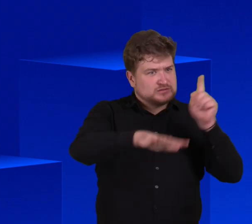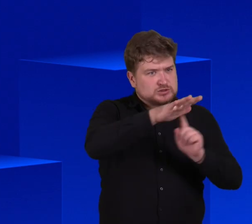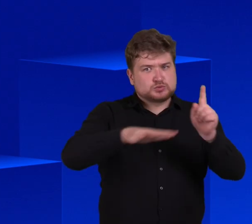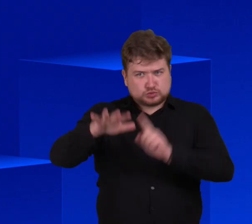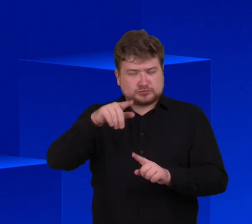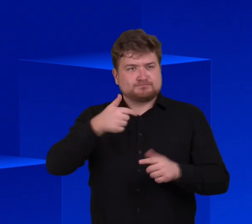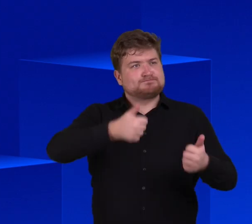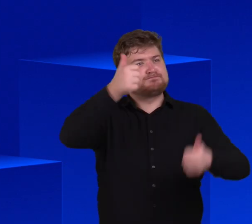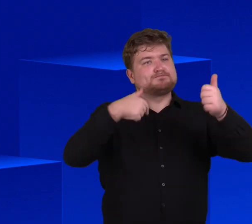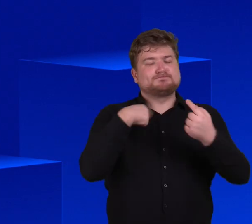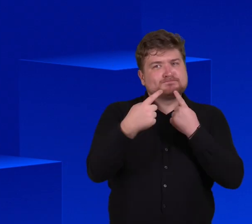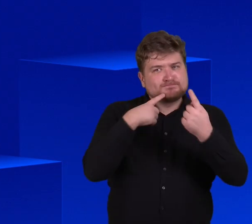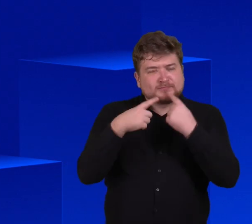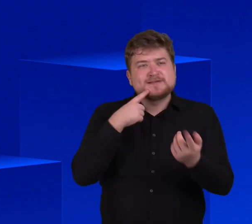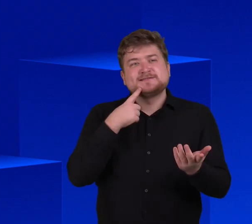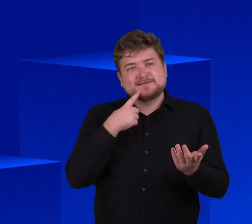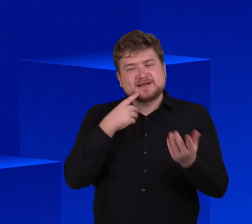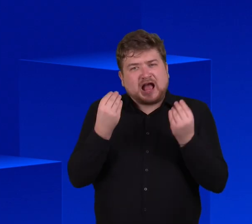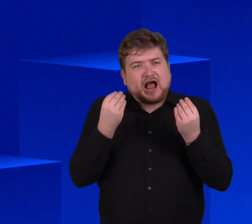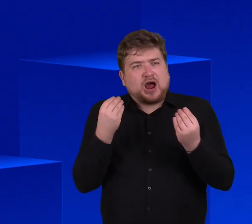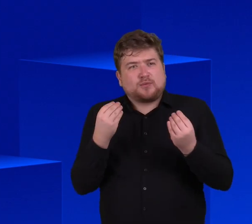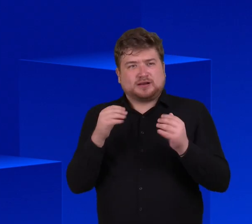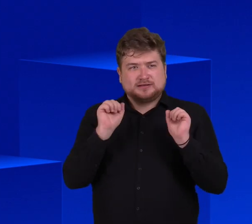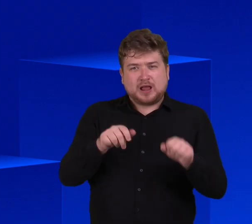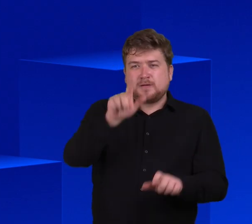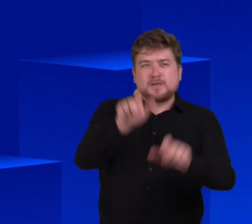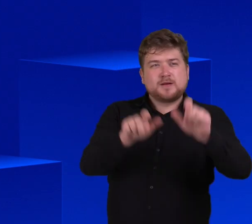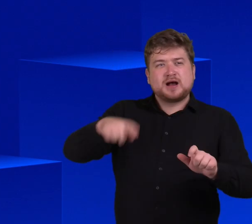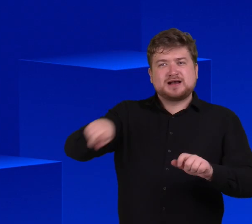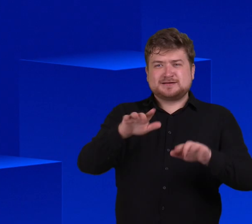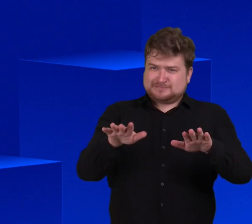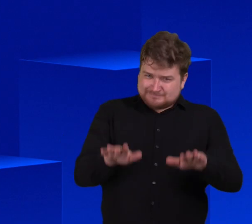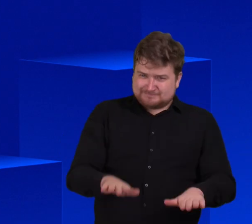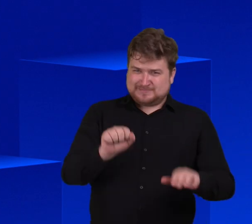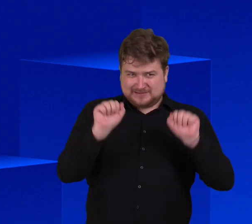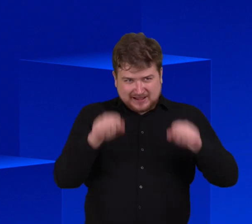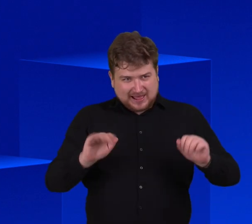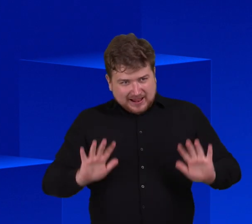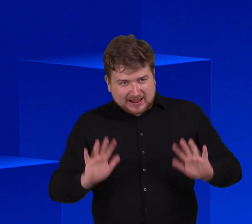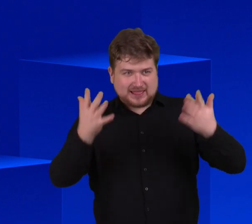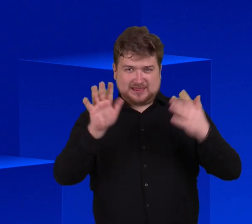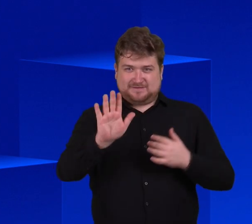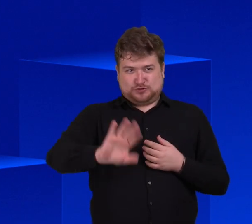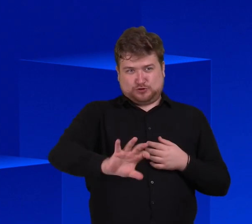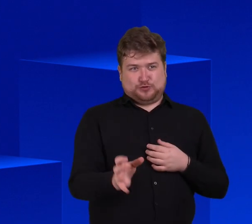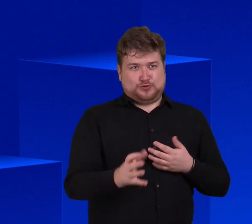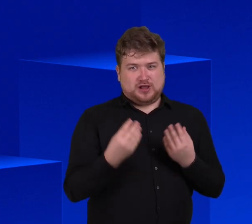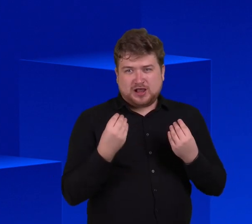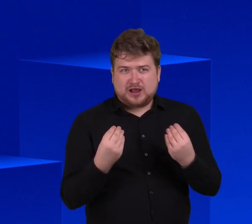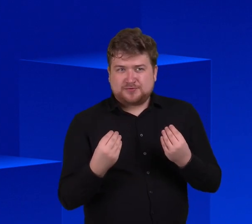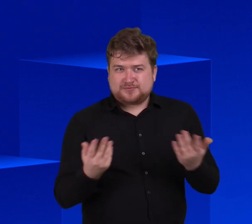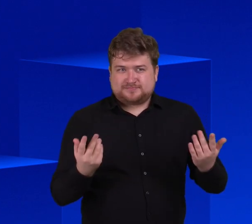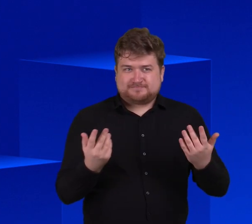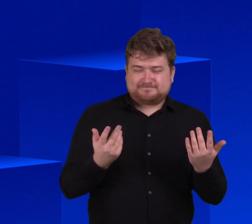population in specific area, it's not only the matter of providing them with the proper quality of services, but also